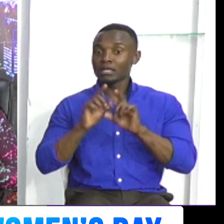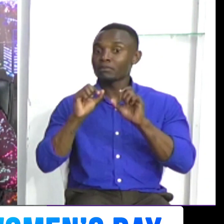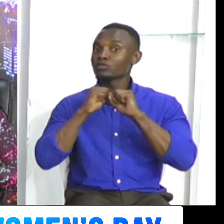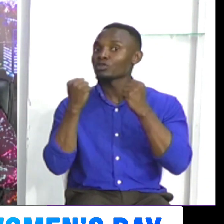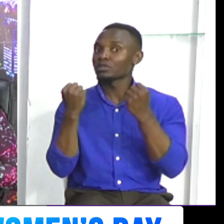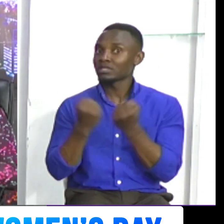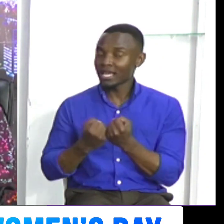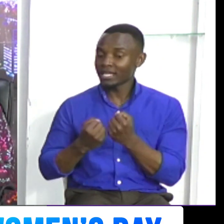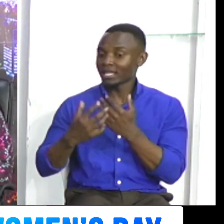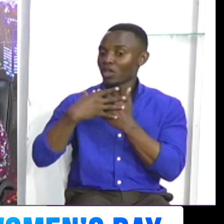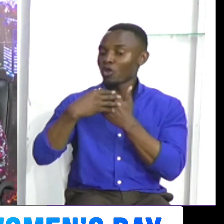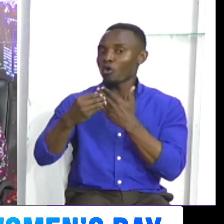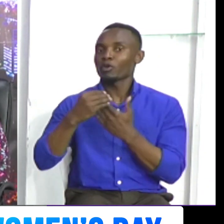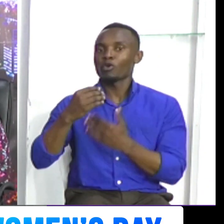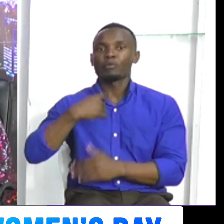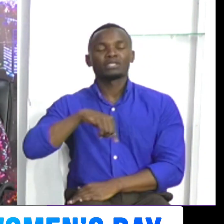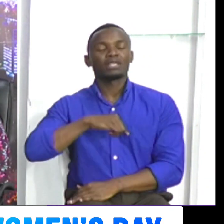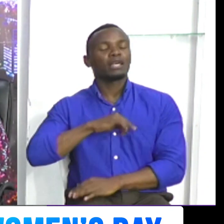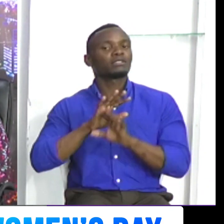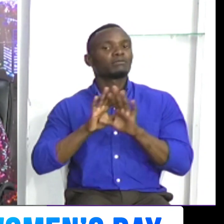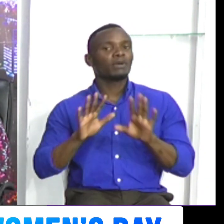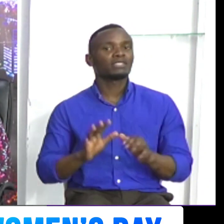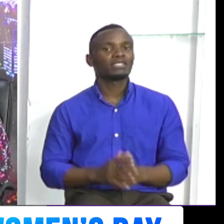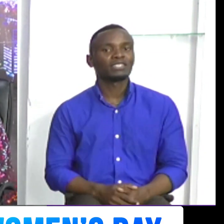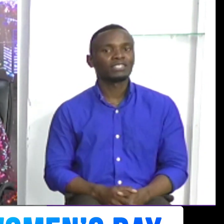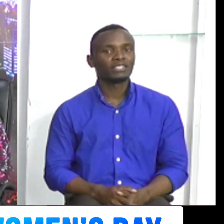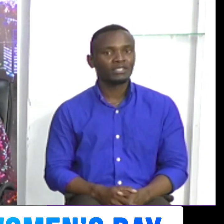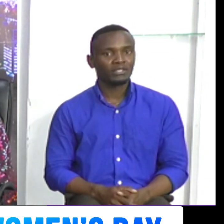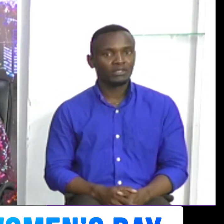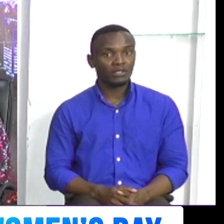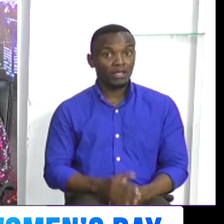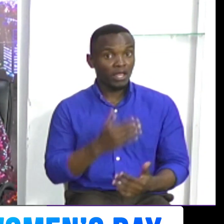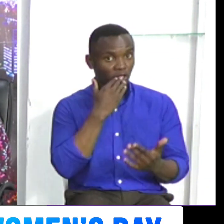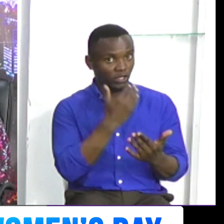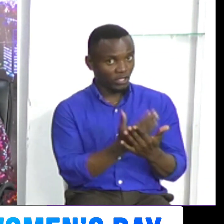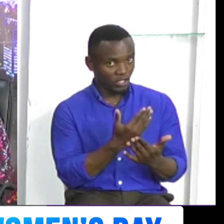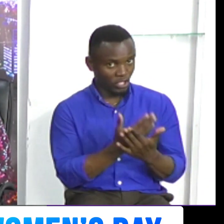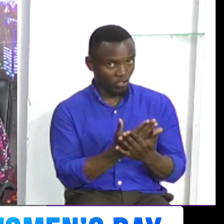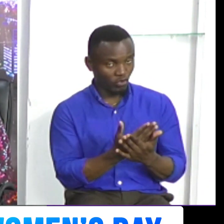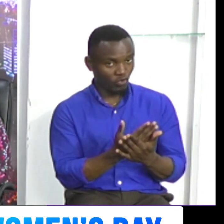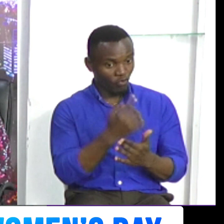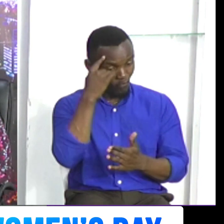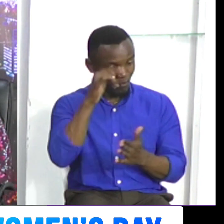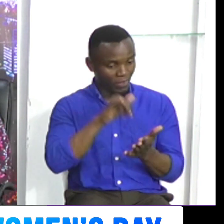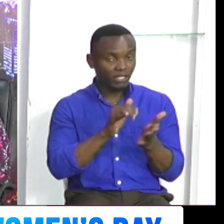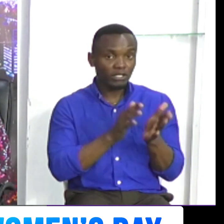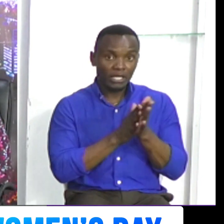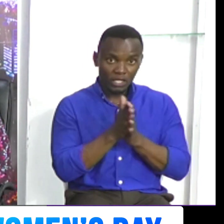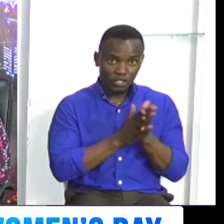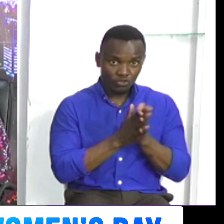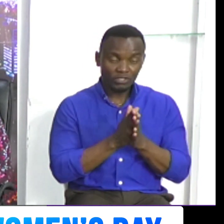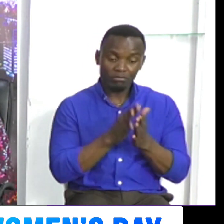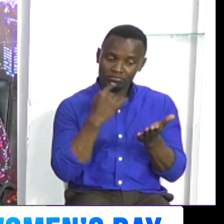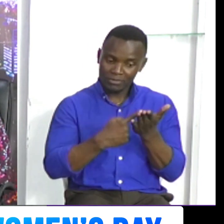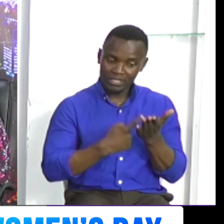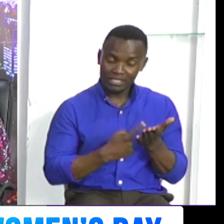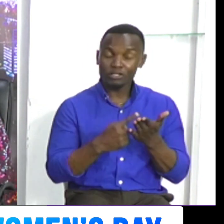the society. Okay, so thank you very much, Emily, for that interesting conversation. I'm